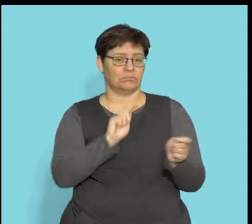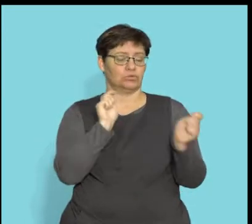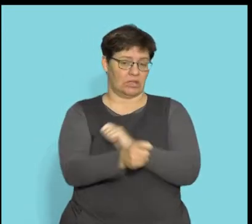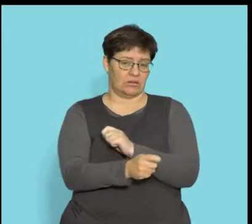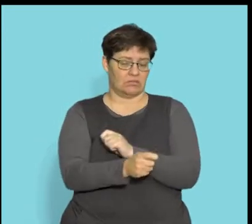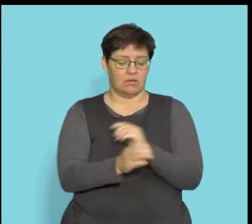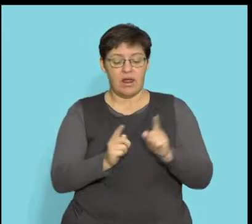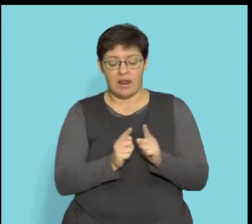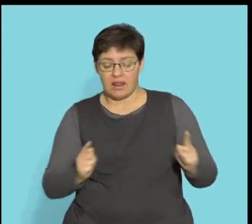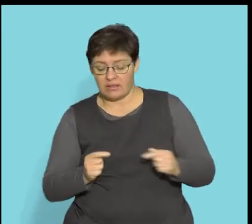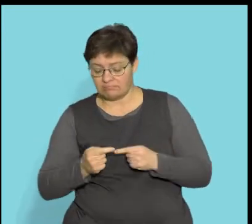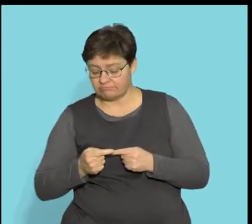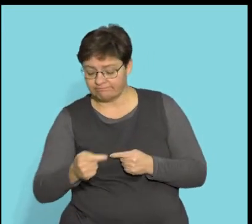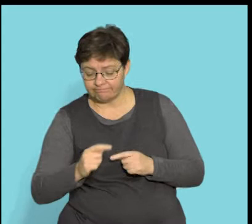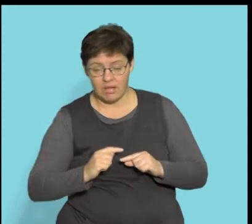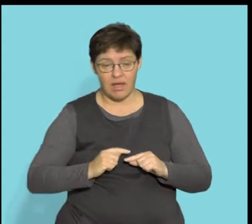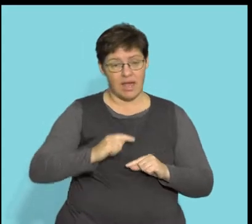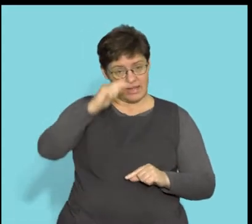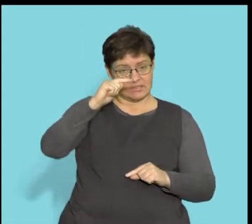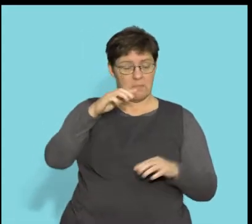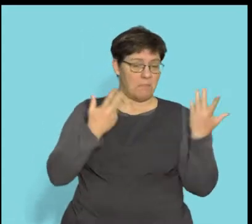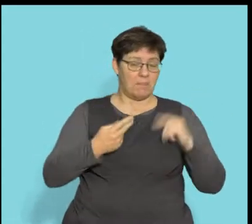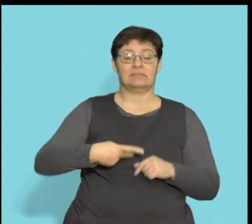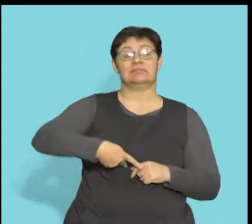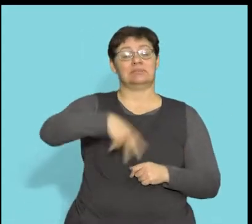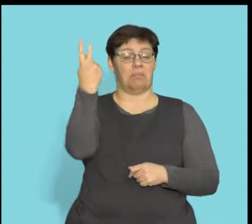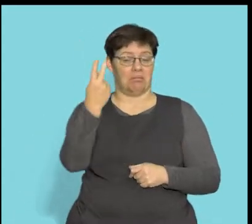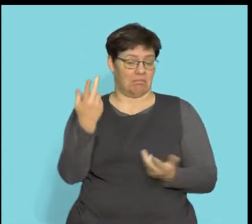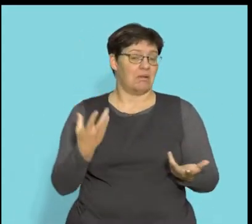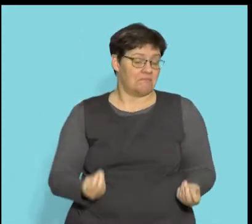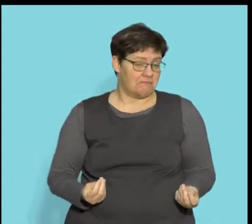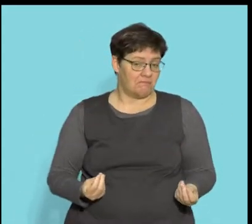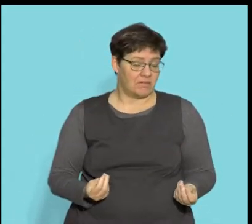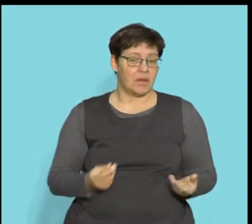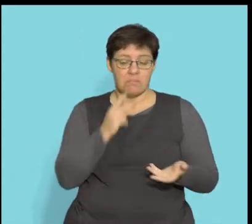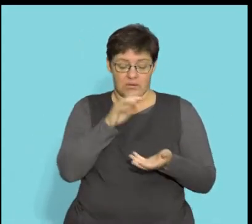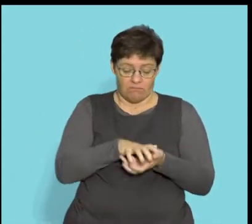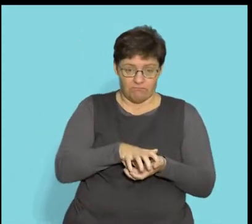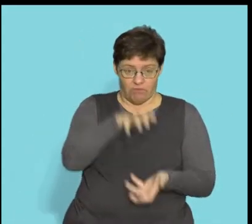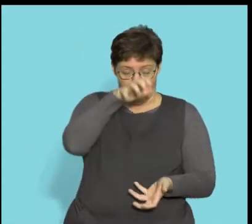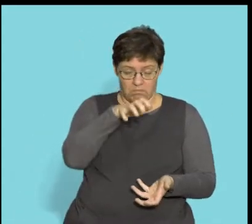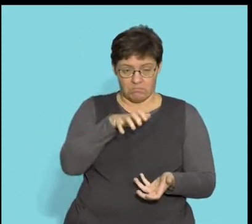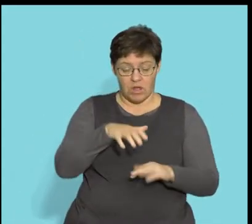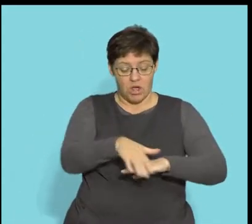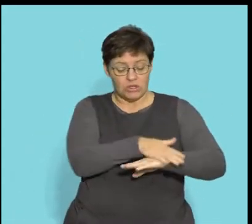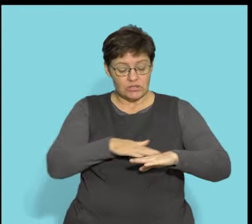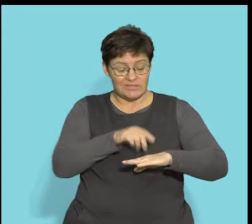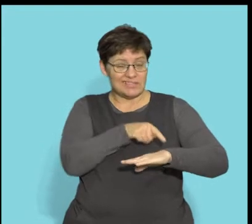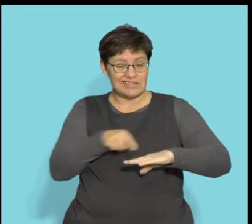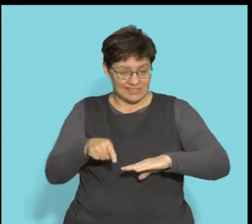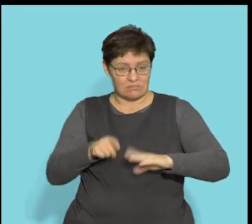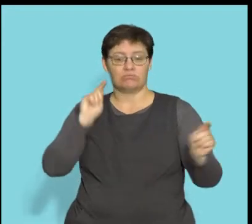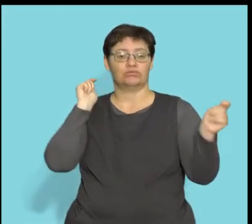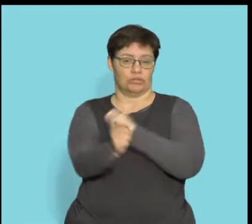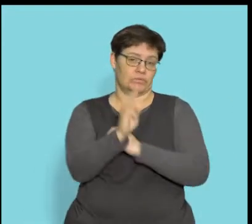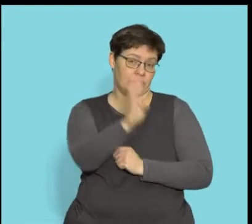length, breadth, and height of a rectangular prism may be doubled. This would mean that the volume and the surface area of the prism